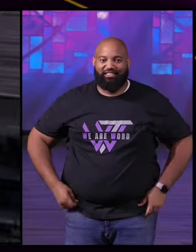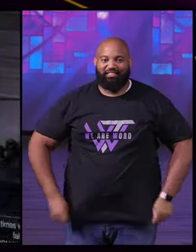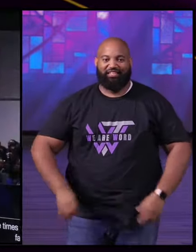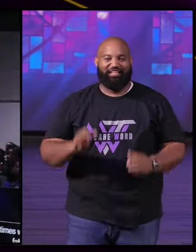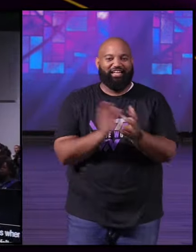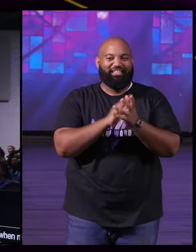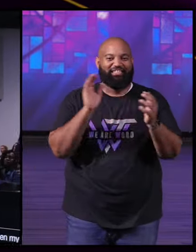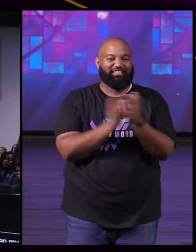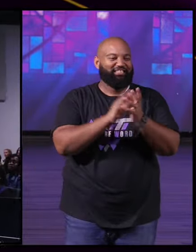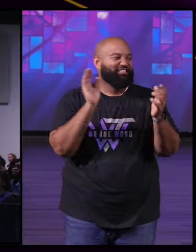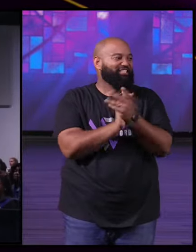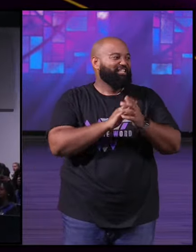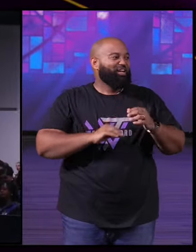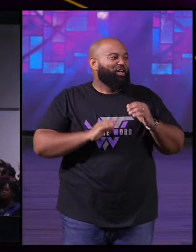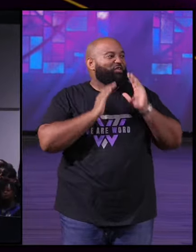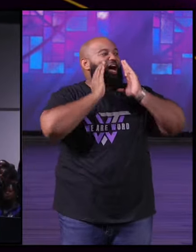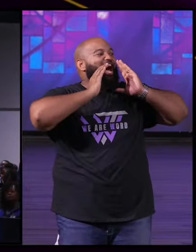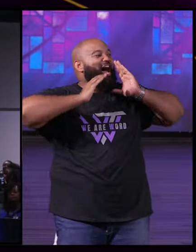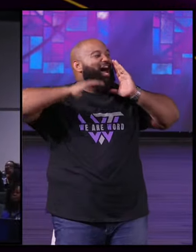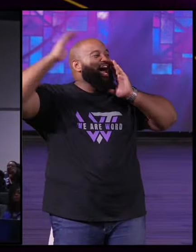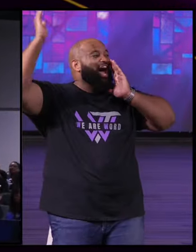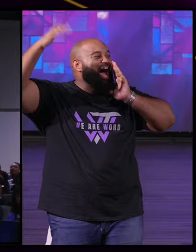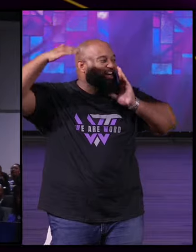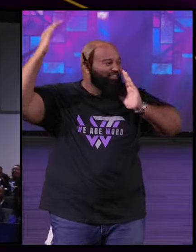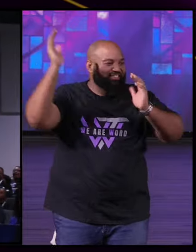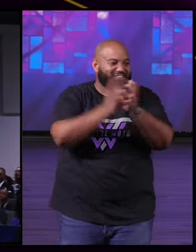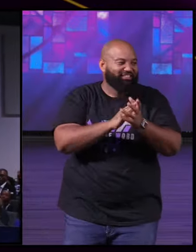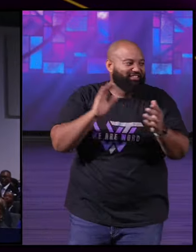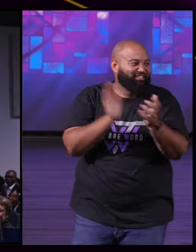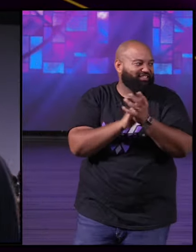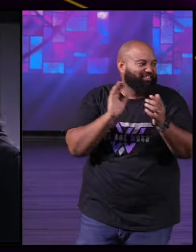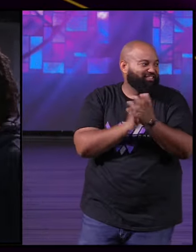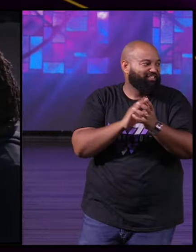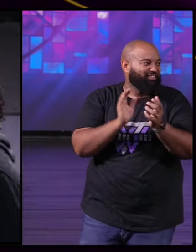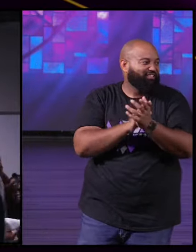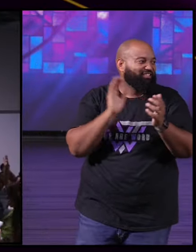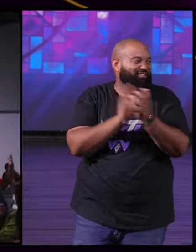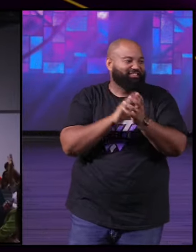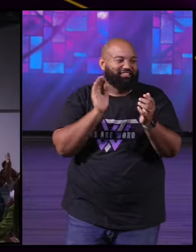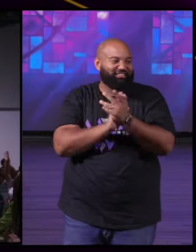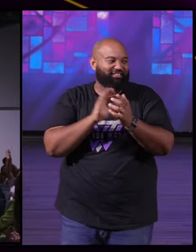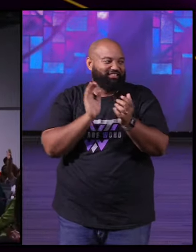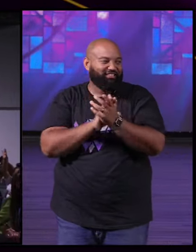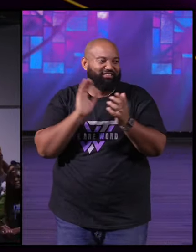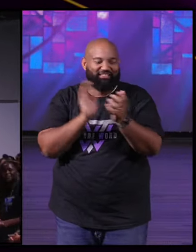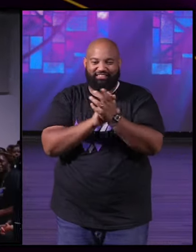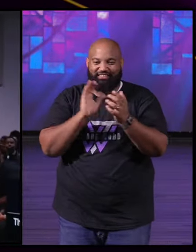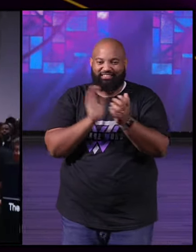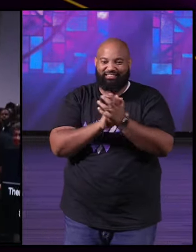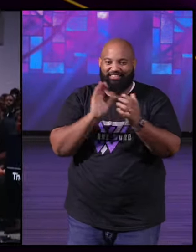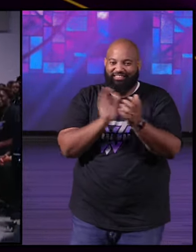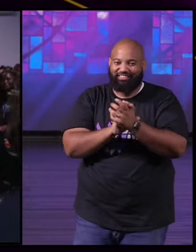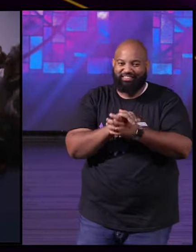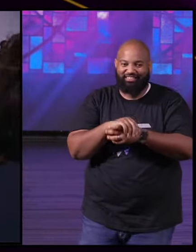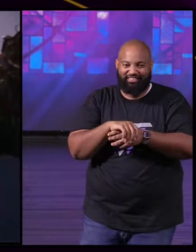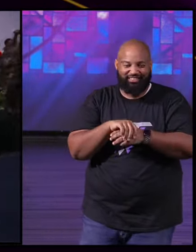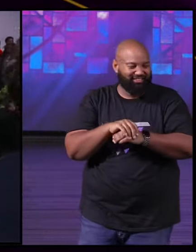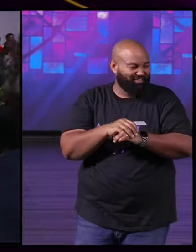want everybody to see. This is Brother Maurice. Come on, man, celebrate you. Come on, who's going to take him? You take him? Tell me your